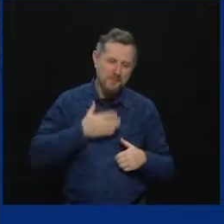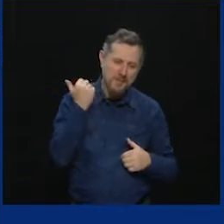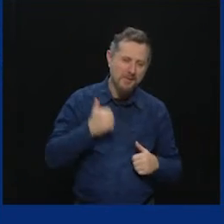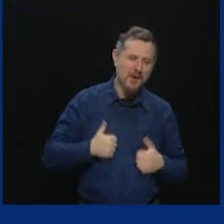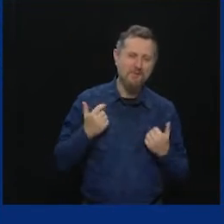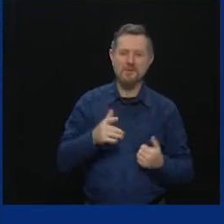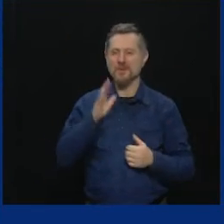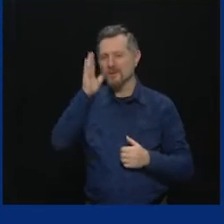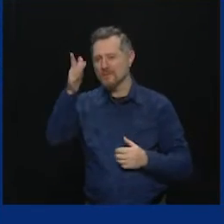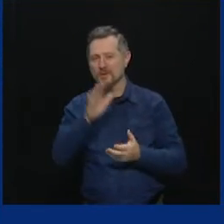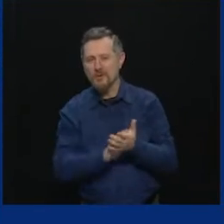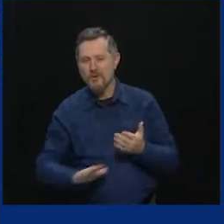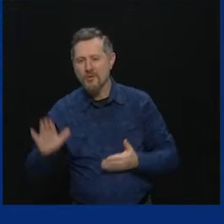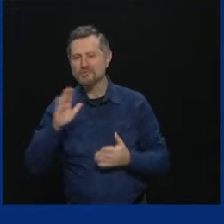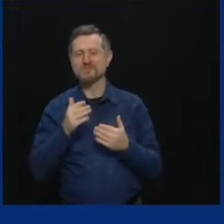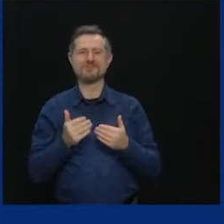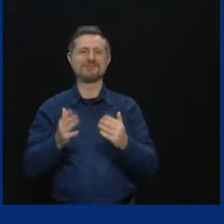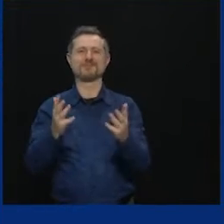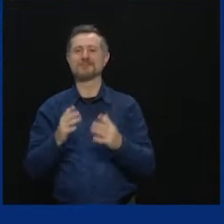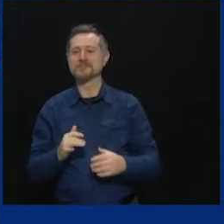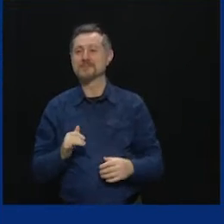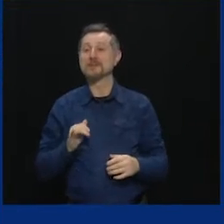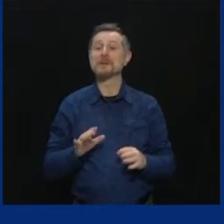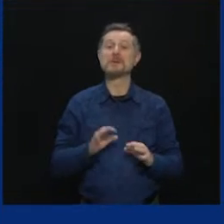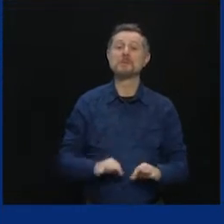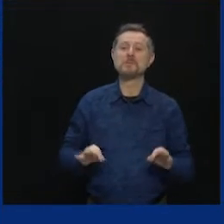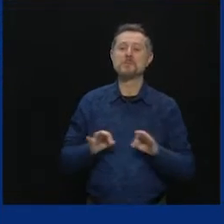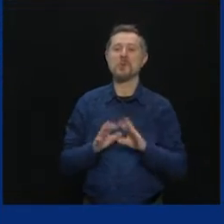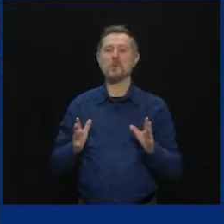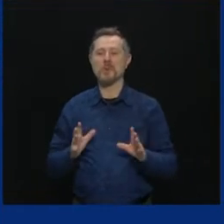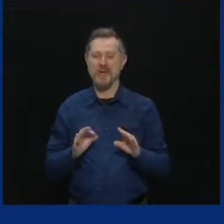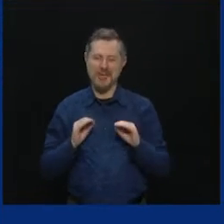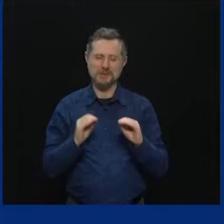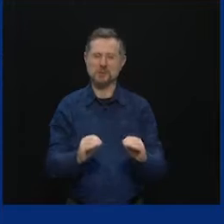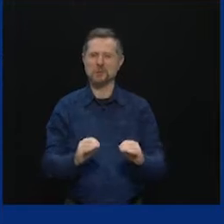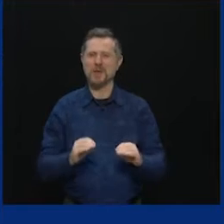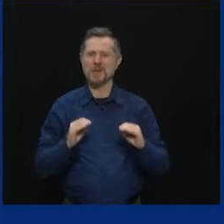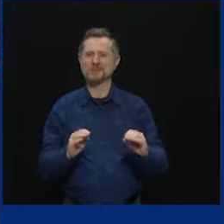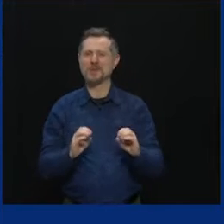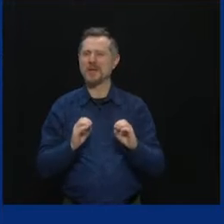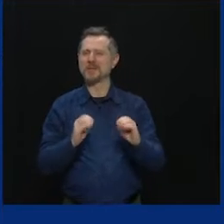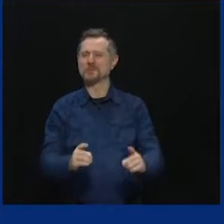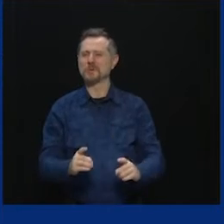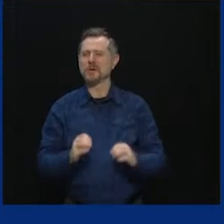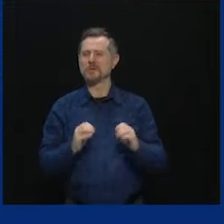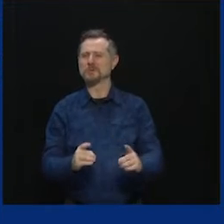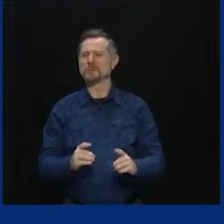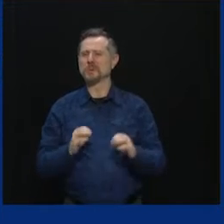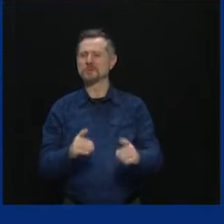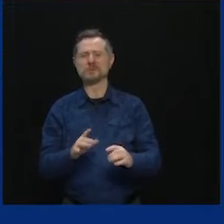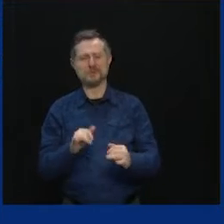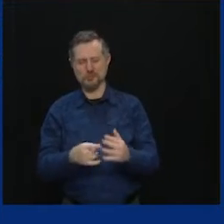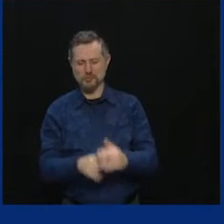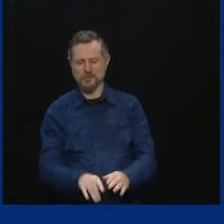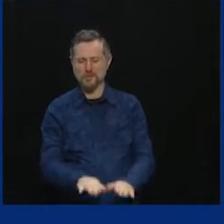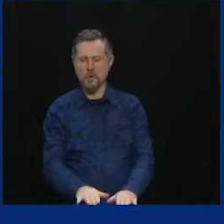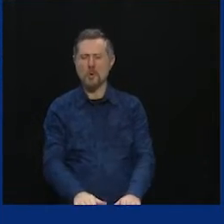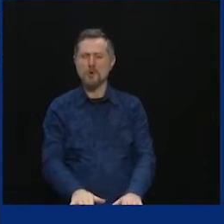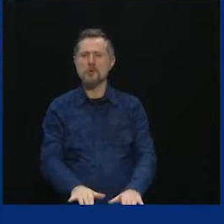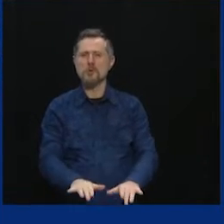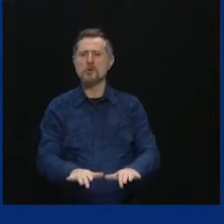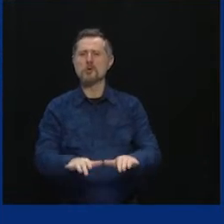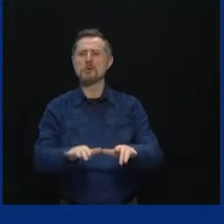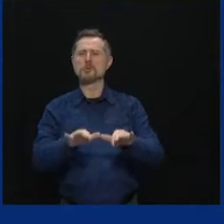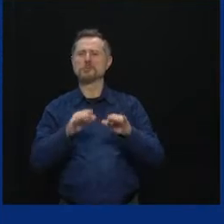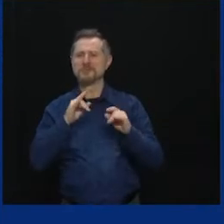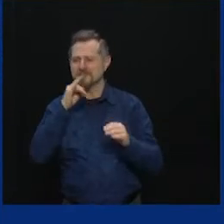education. Education is the key. Our children need to have a better education starting out in life, whether it's preschool,